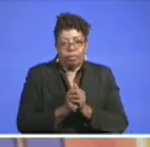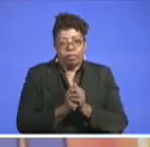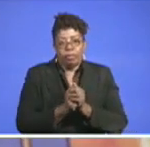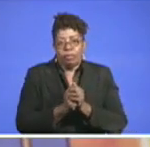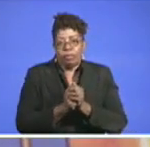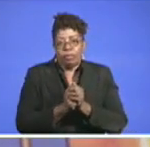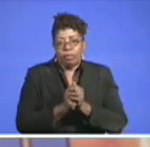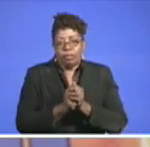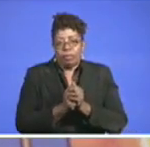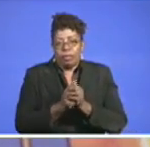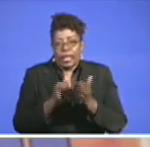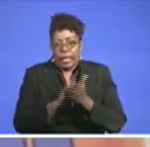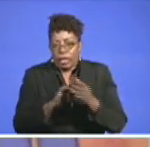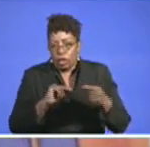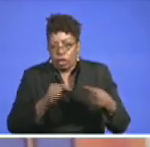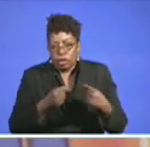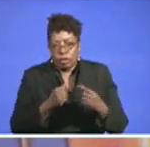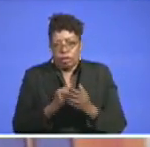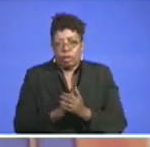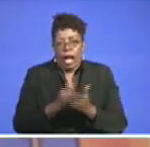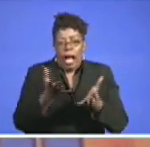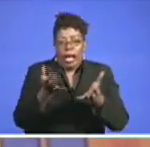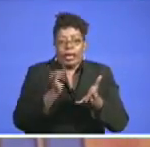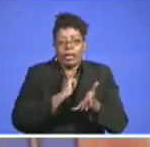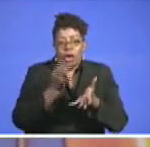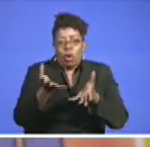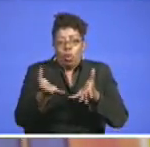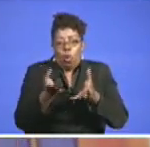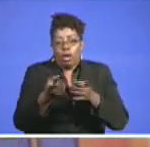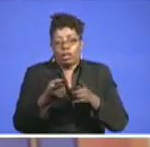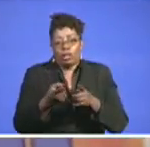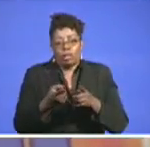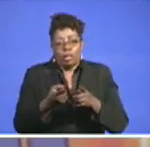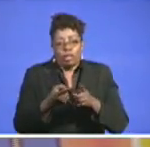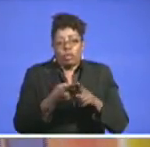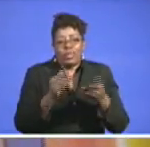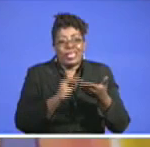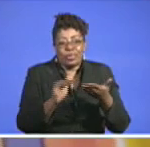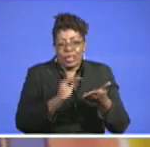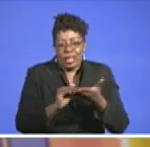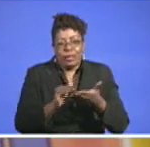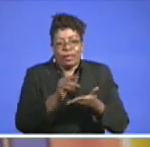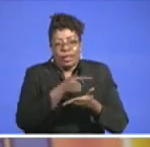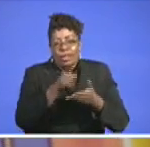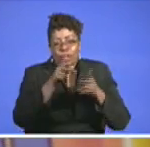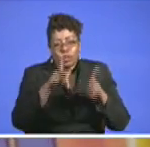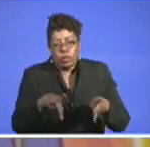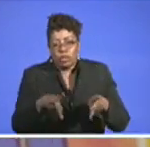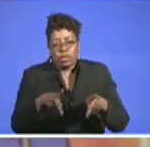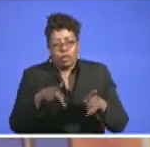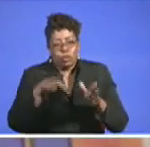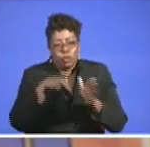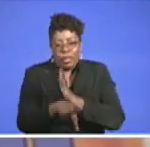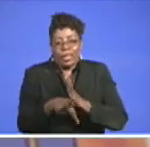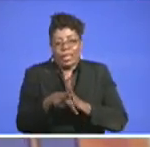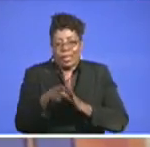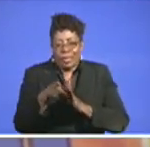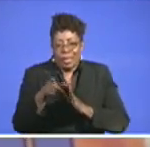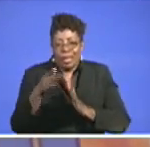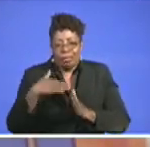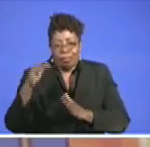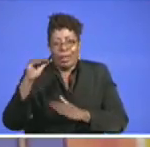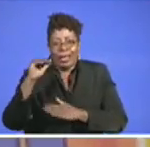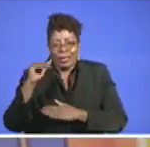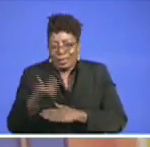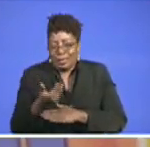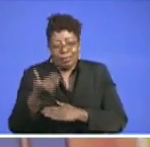why I won't forgive the people who did it or whatever, but I need a closure on it. And that's all